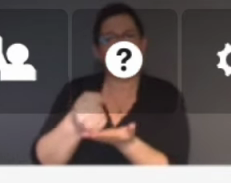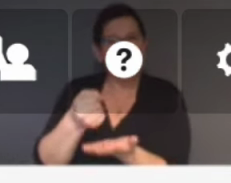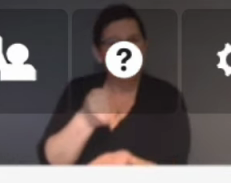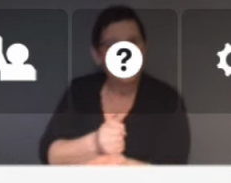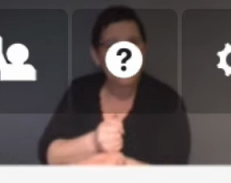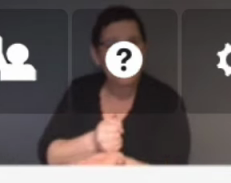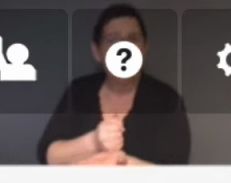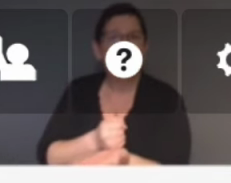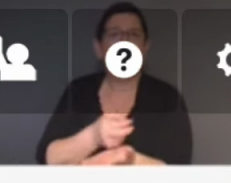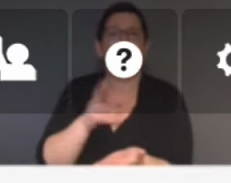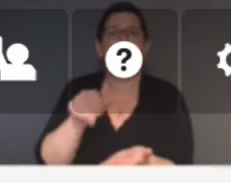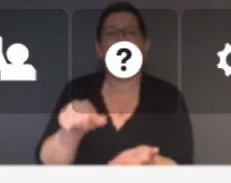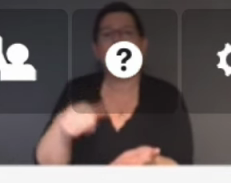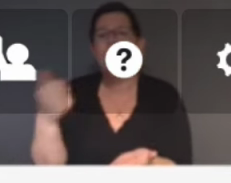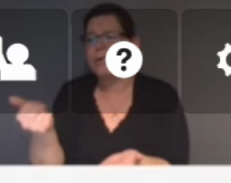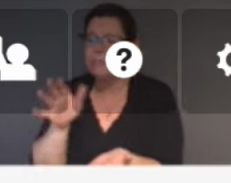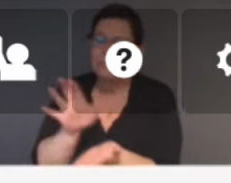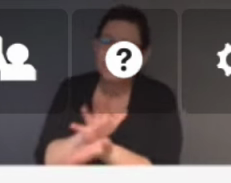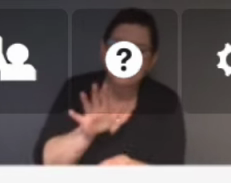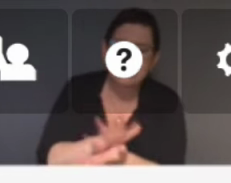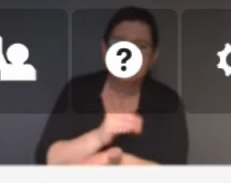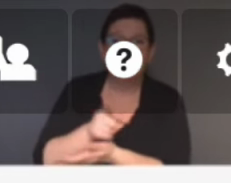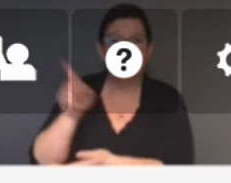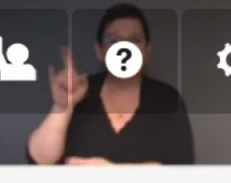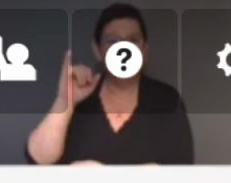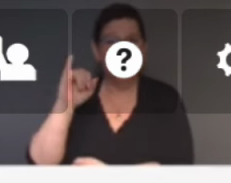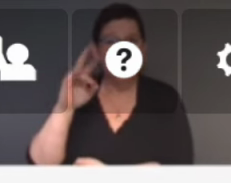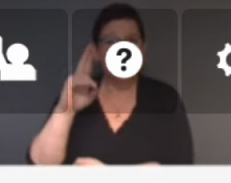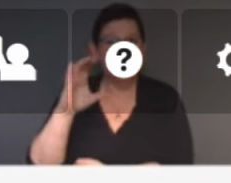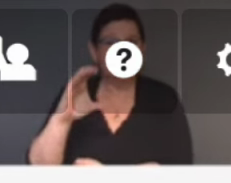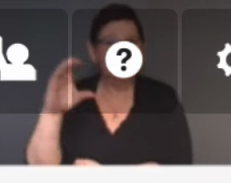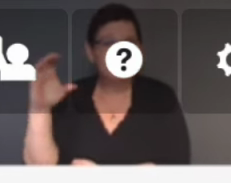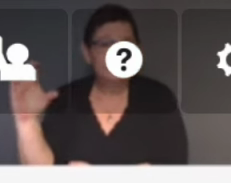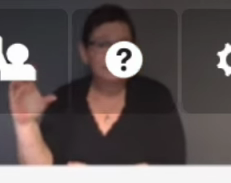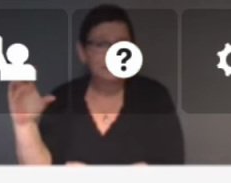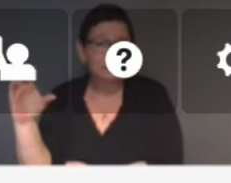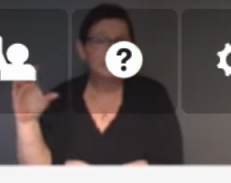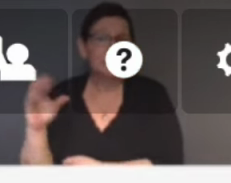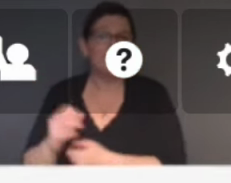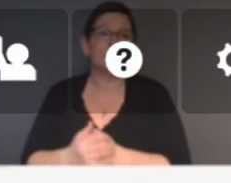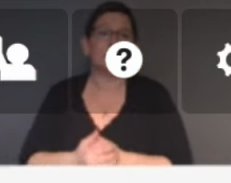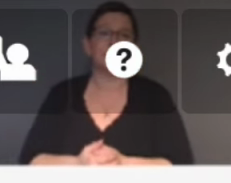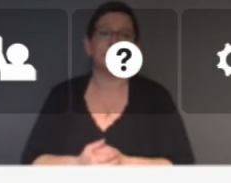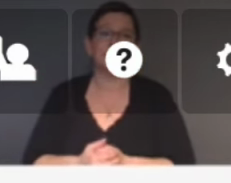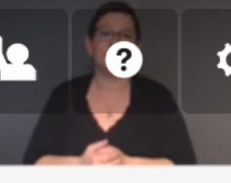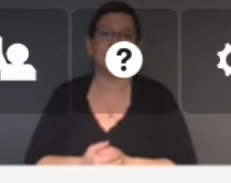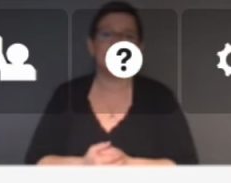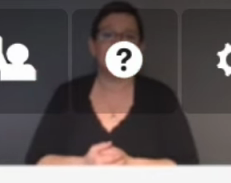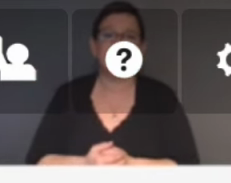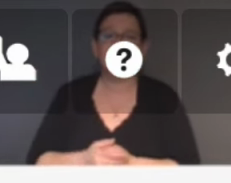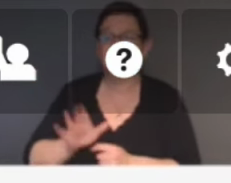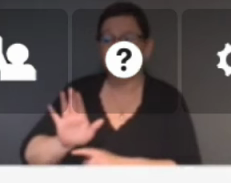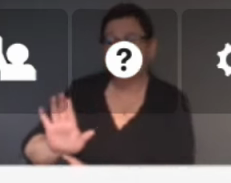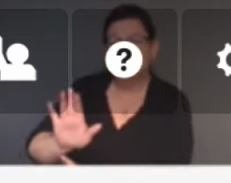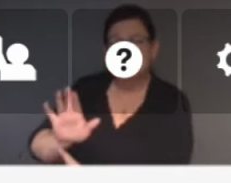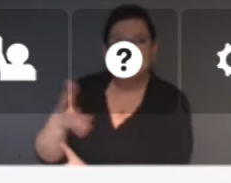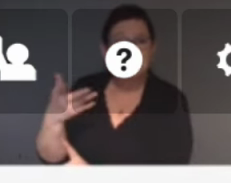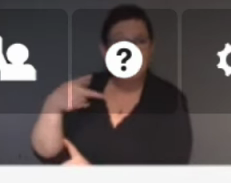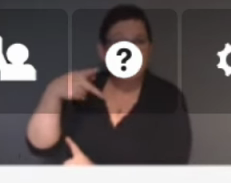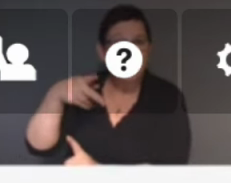by Immigration, Refugees, and Citizenship Canada, such as the child's permanent residence